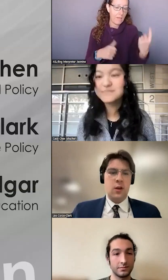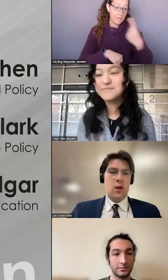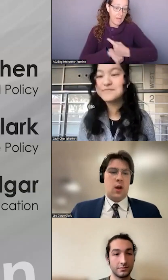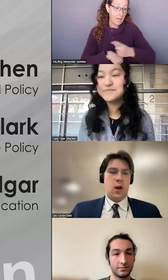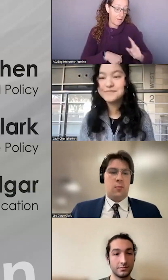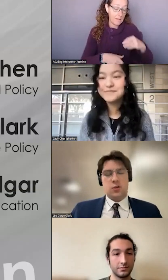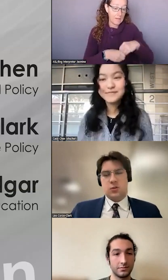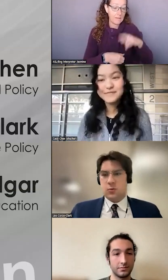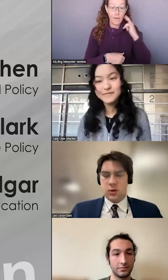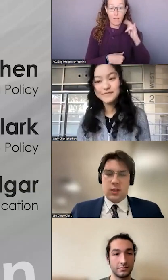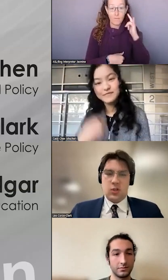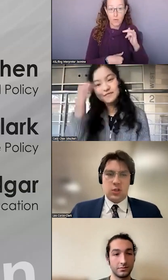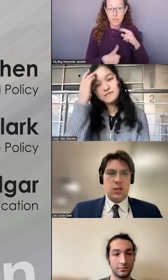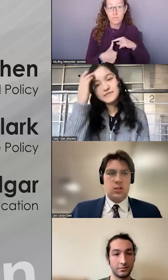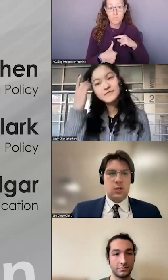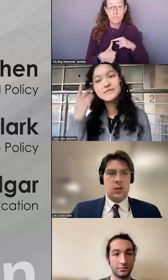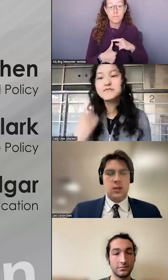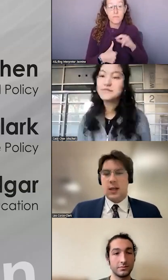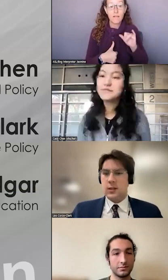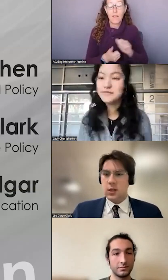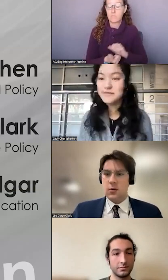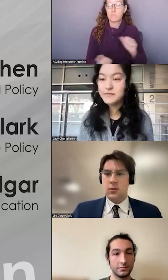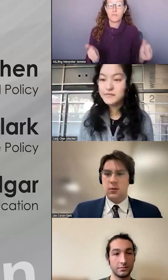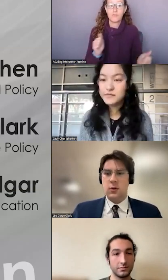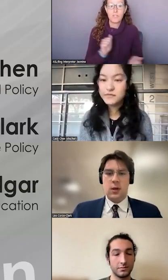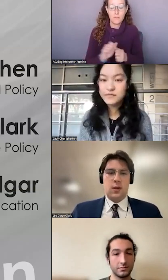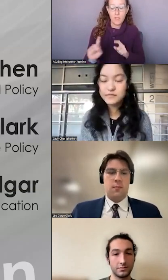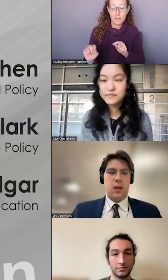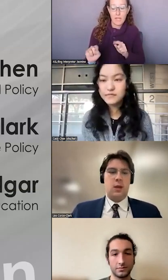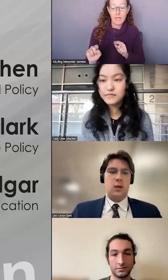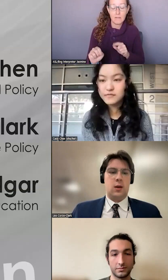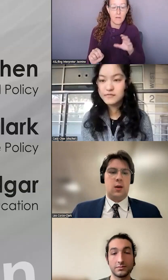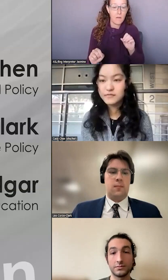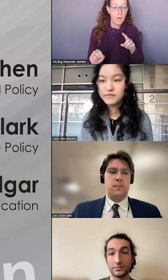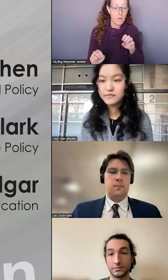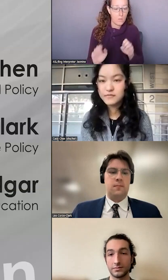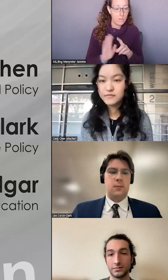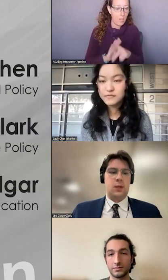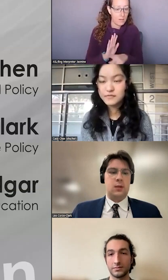California, which would essentially change the attendance code to make